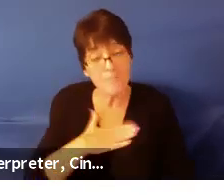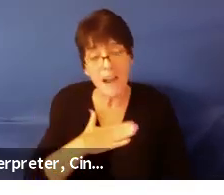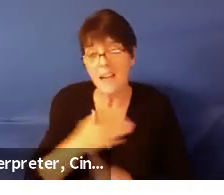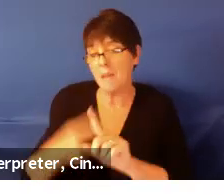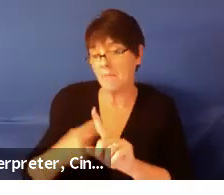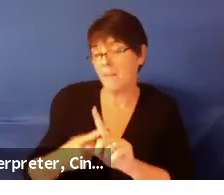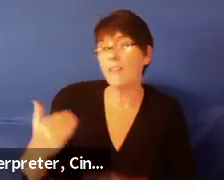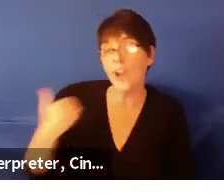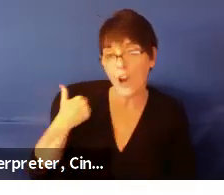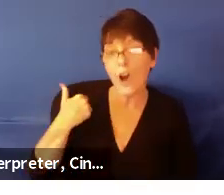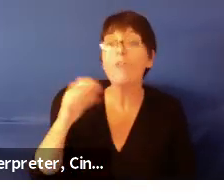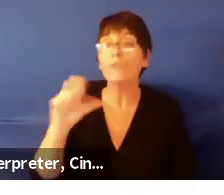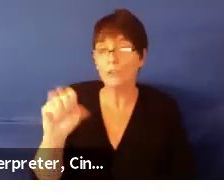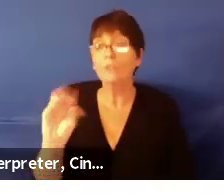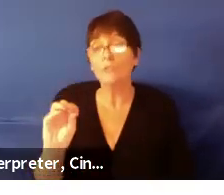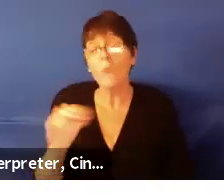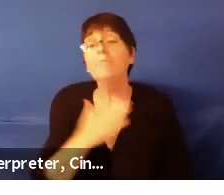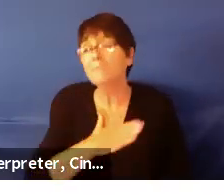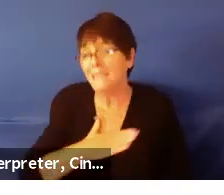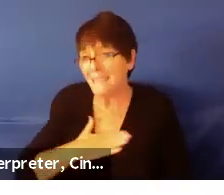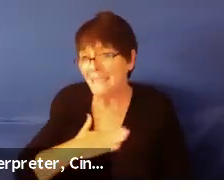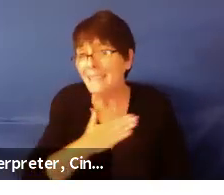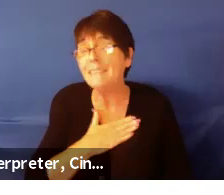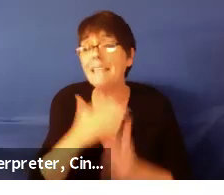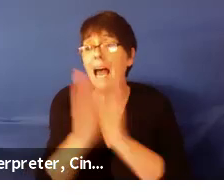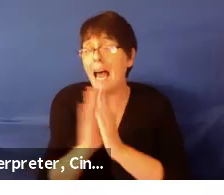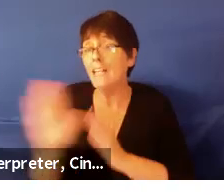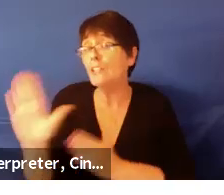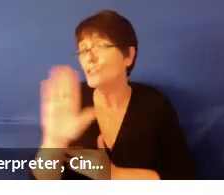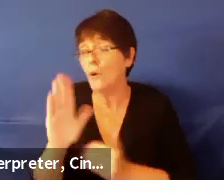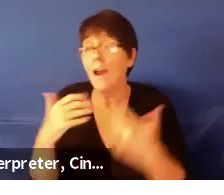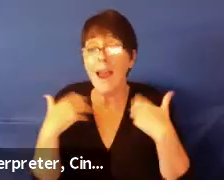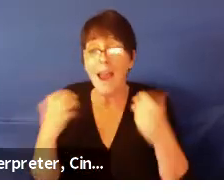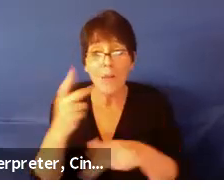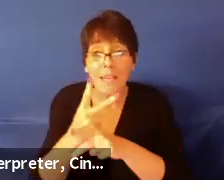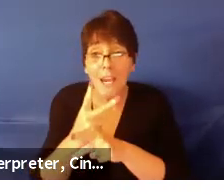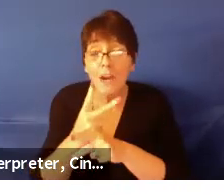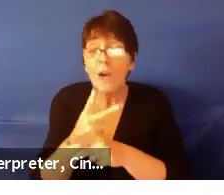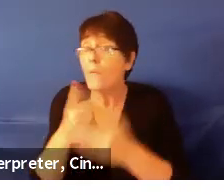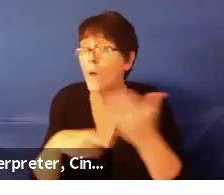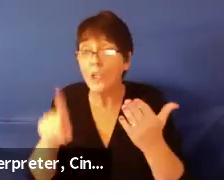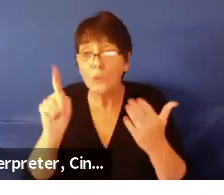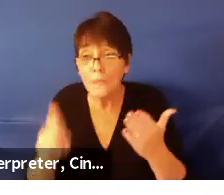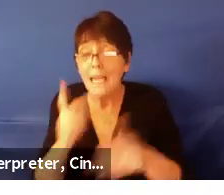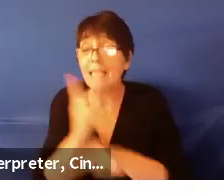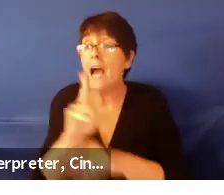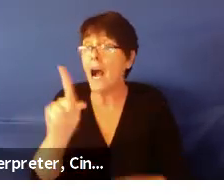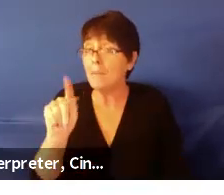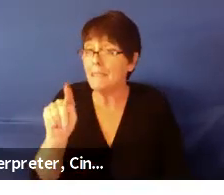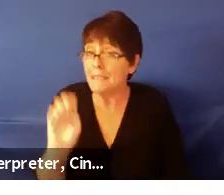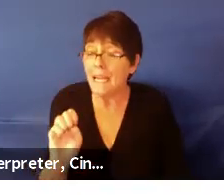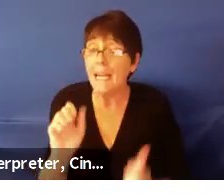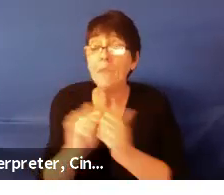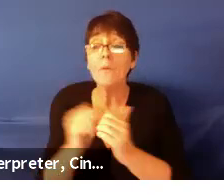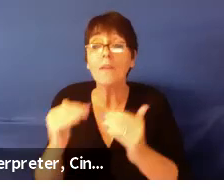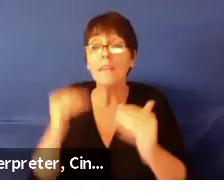ago. So, please ask your healthcare provider what you need. Stay up to date with adult immunizations.